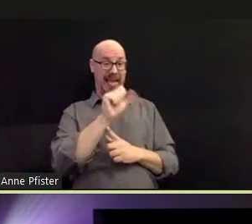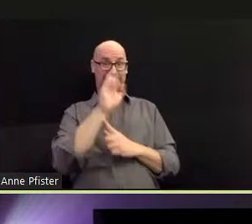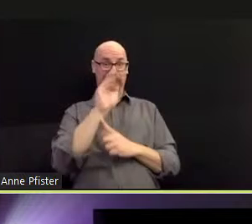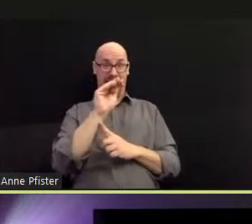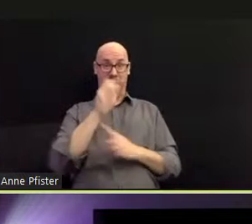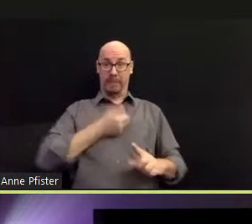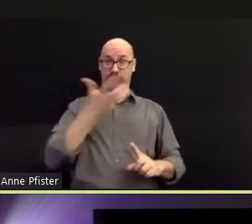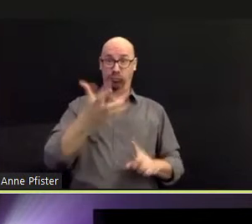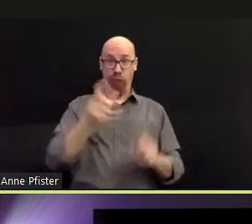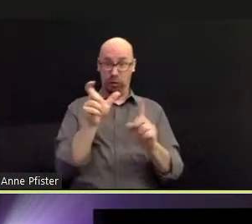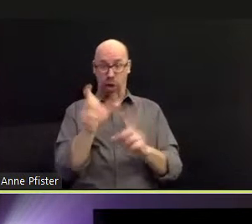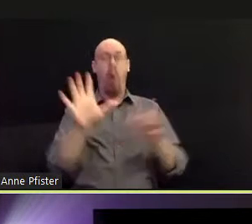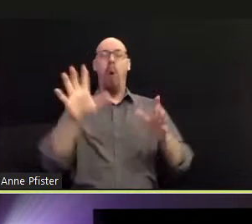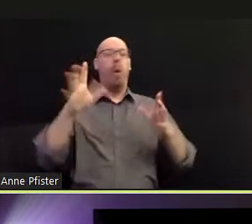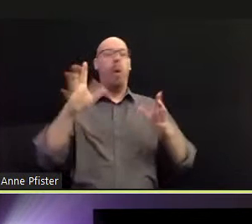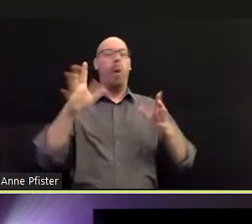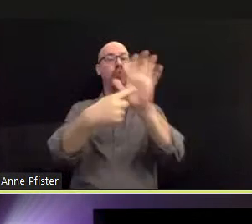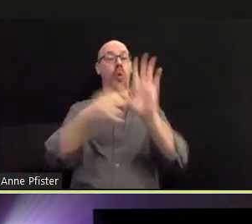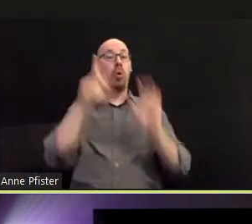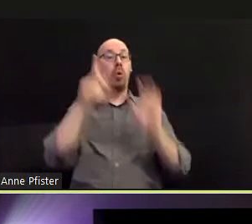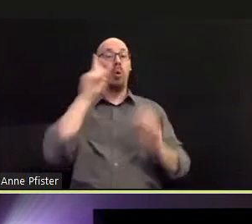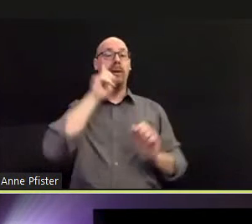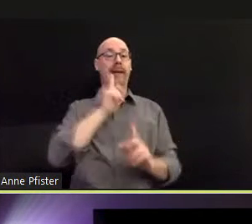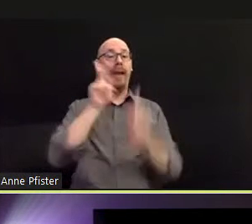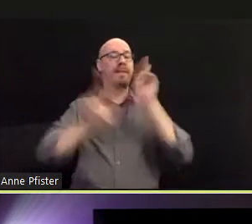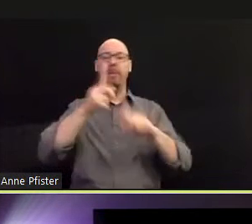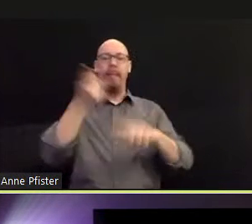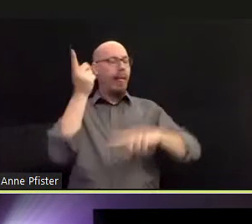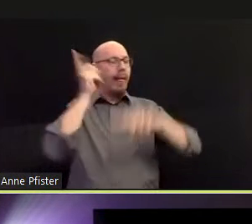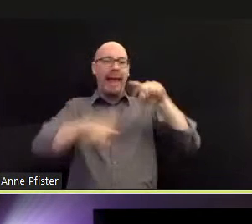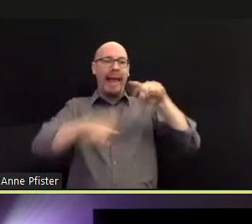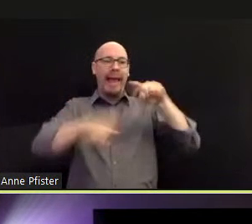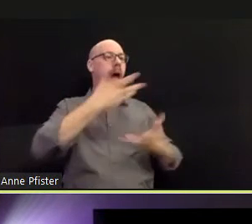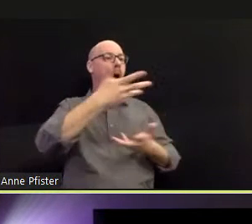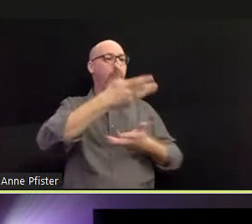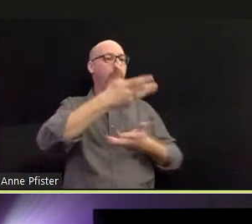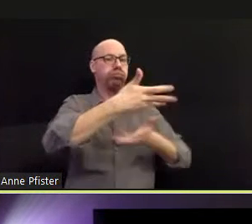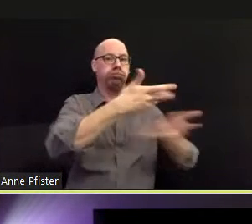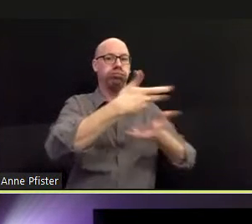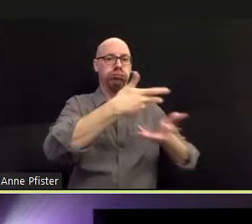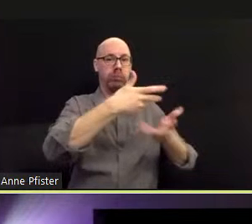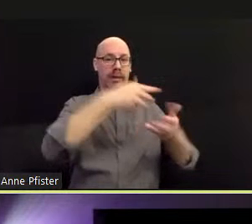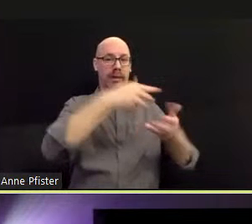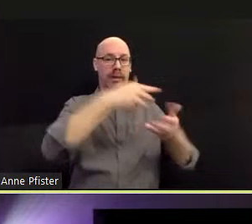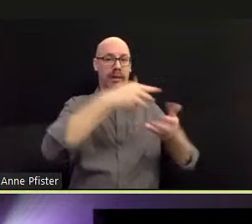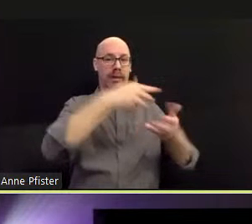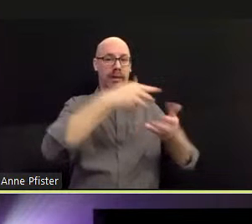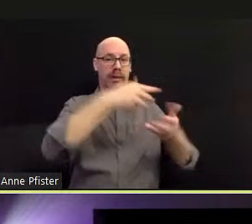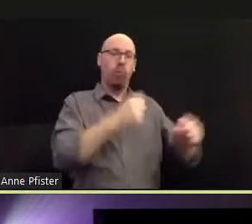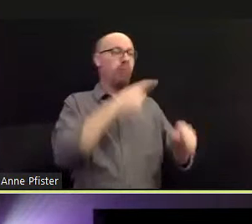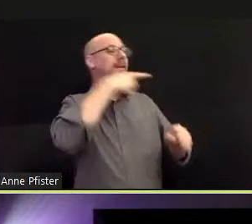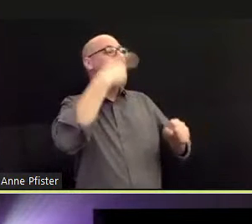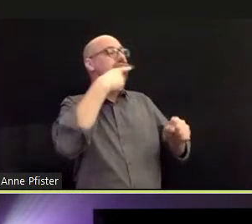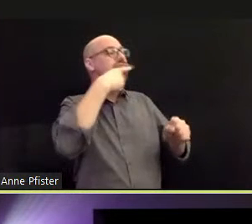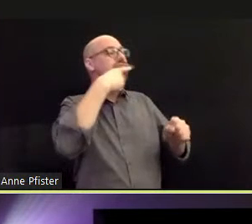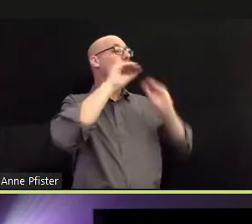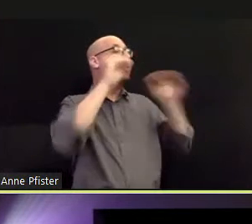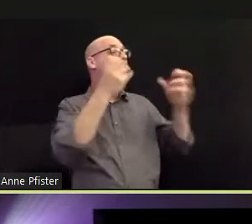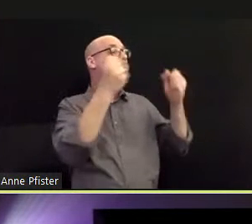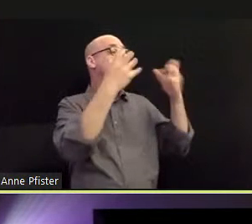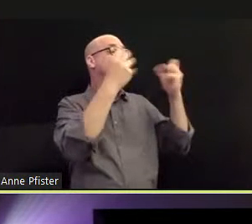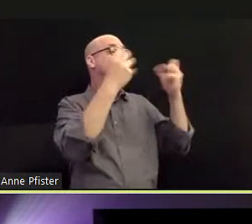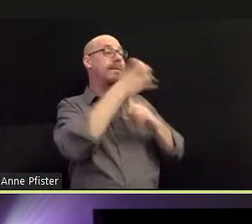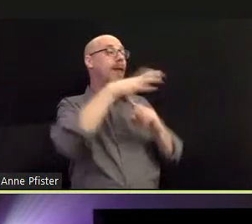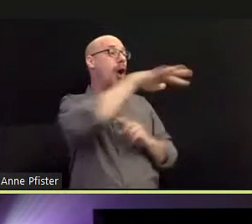deaf participants were unable to experience the reciprocity of language socialization in predominantly hearing non-signing